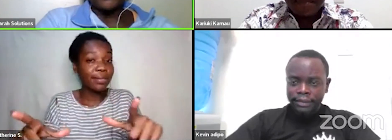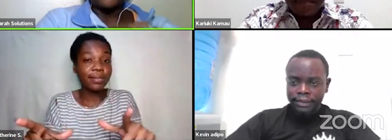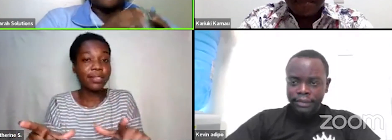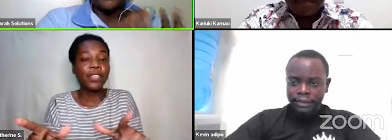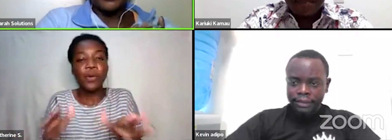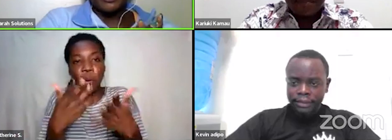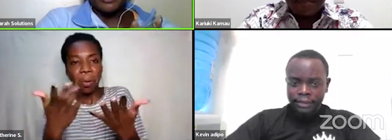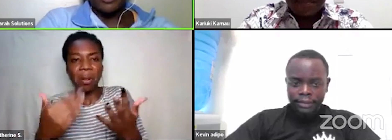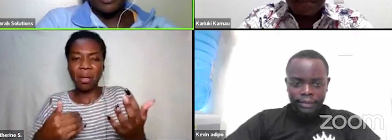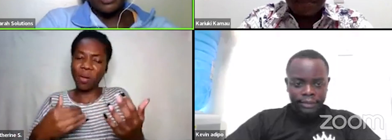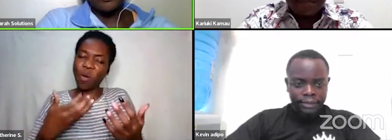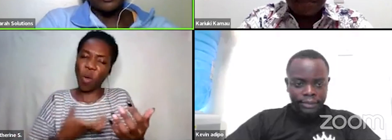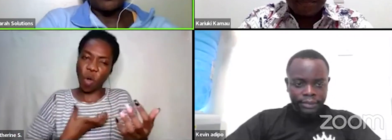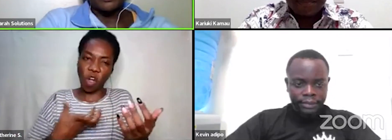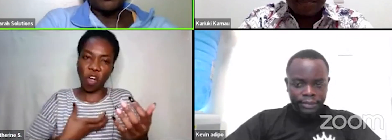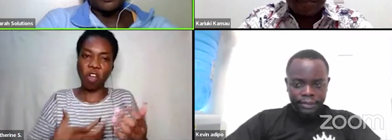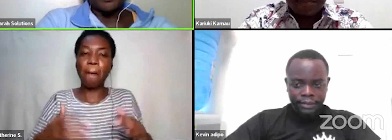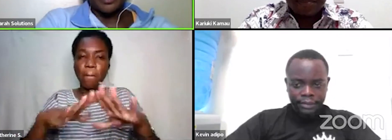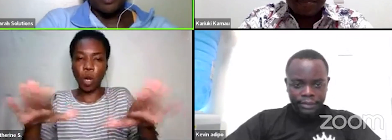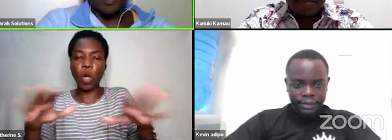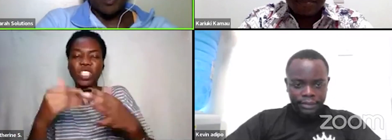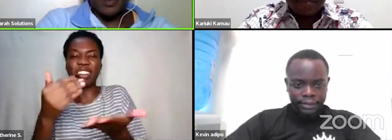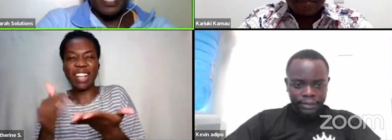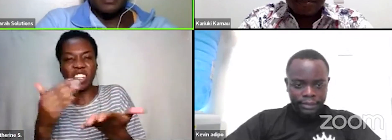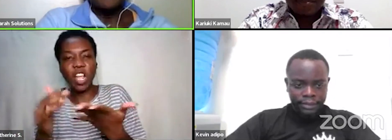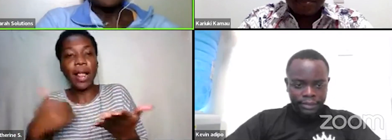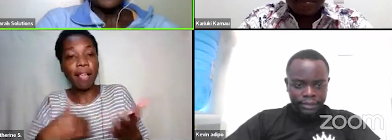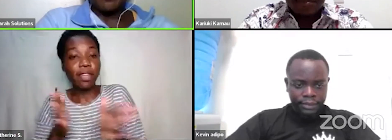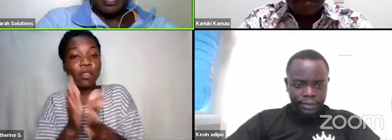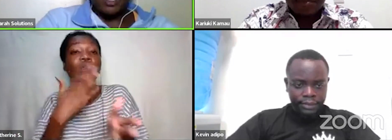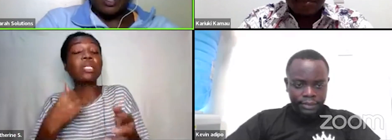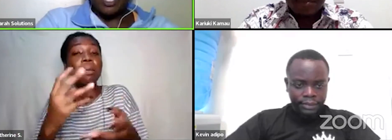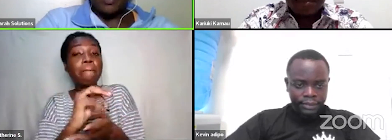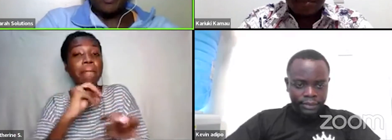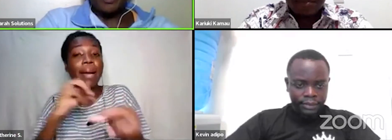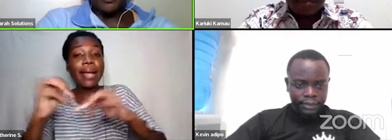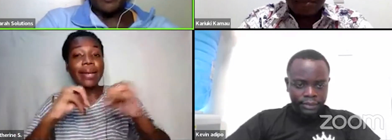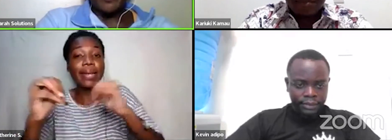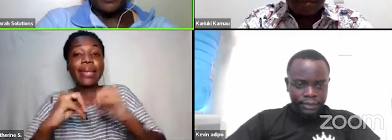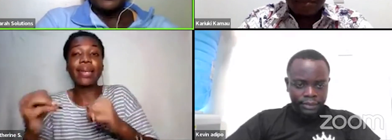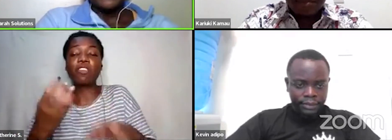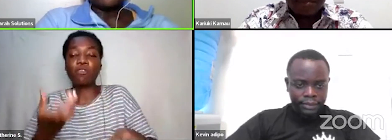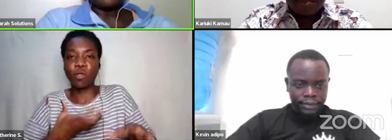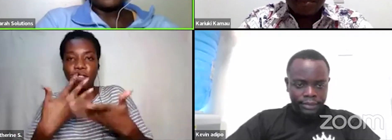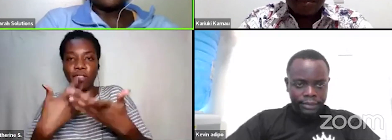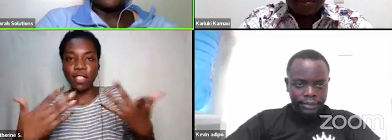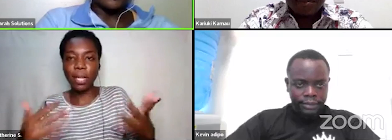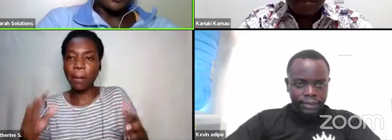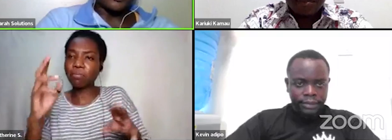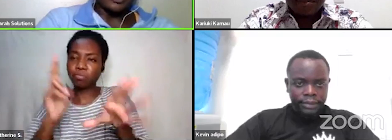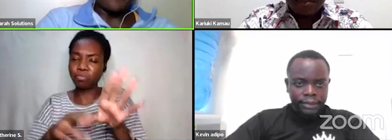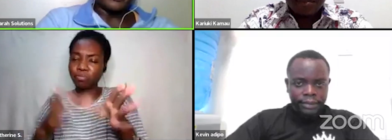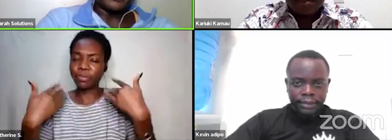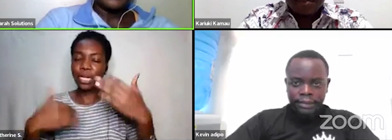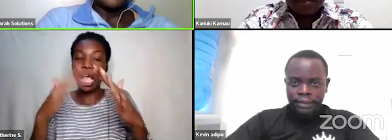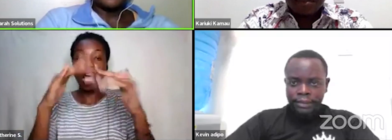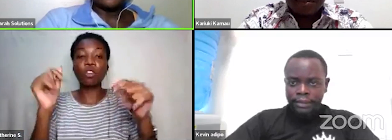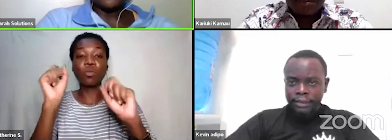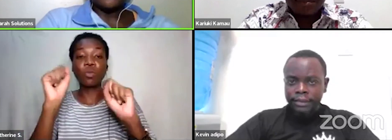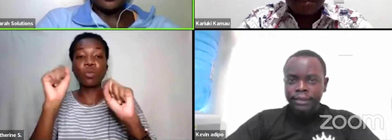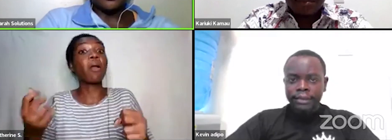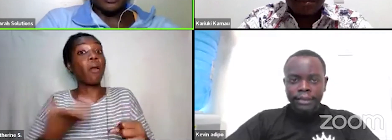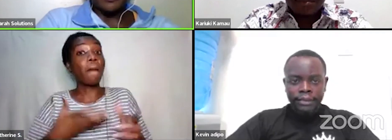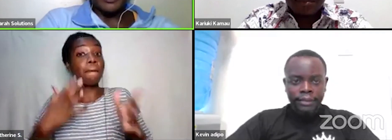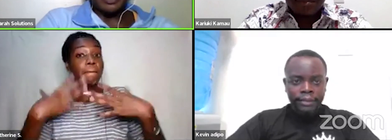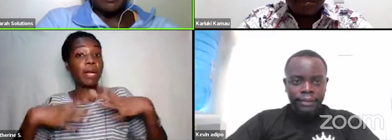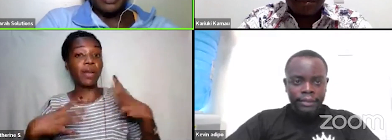plot or you own some rentals and you're looking for somebody to manage your property, then Balcon Housing will be your people. Then we have Stallion Construction Company.